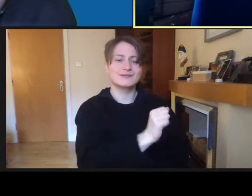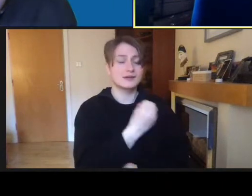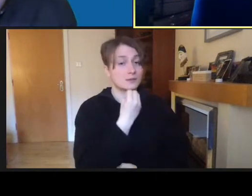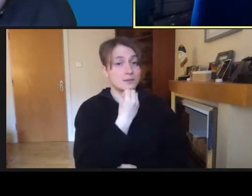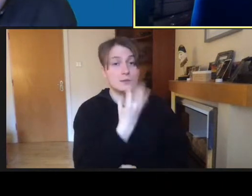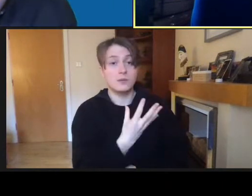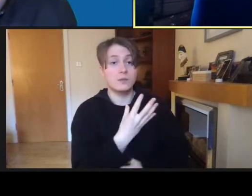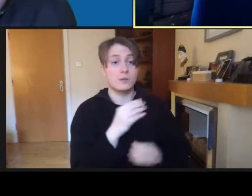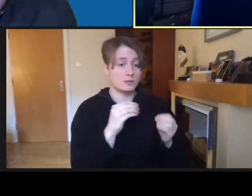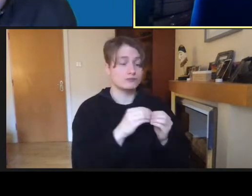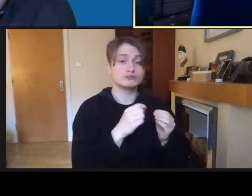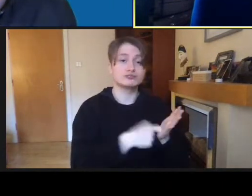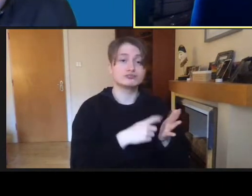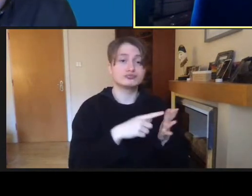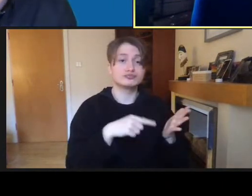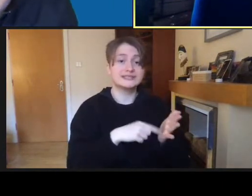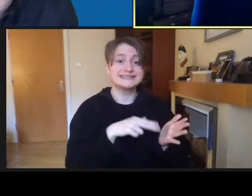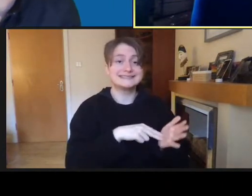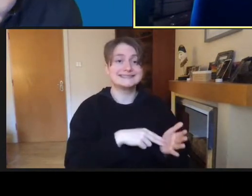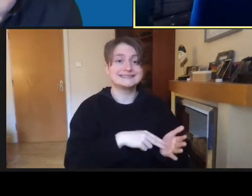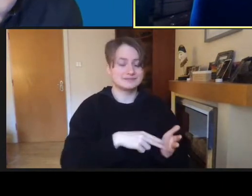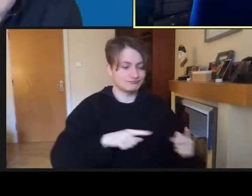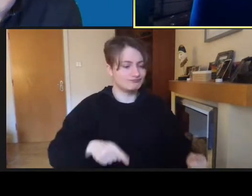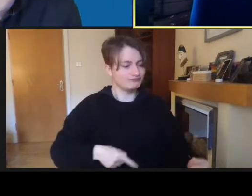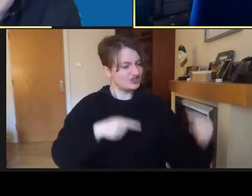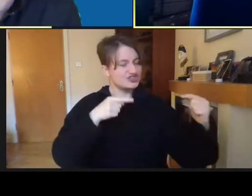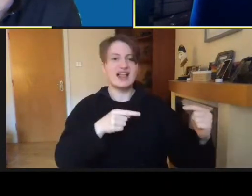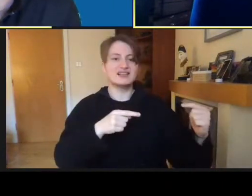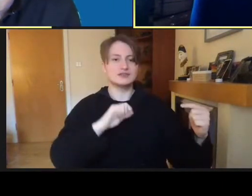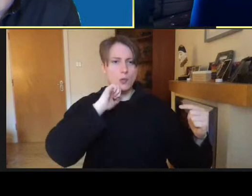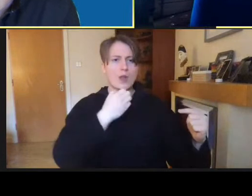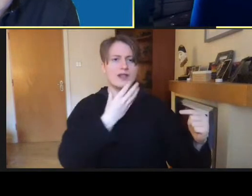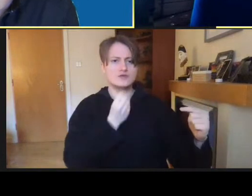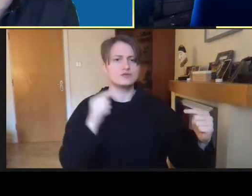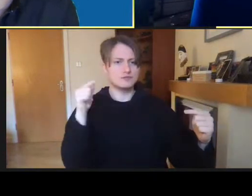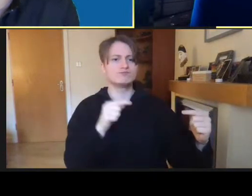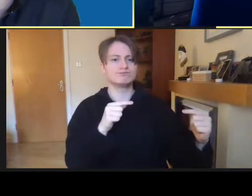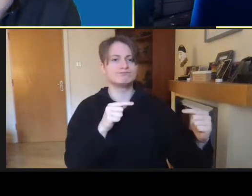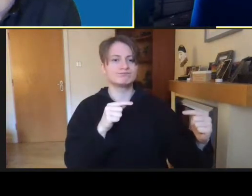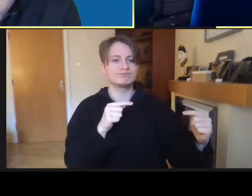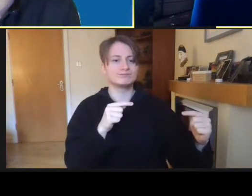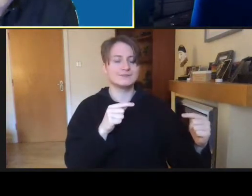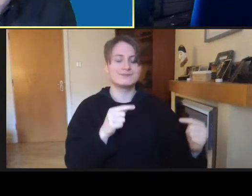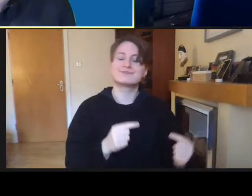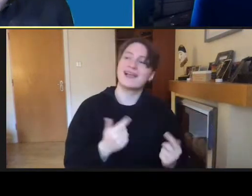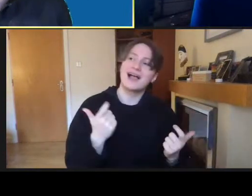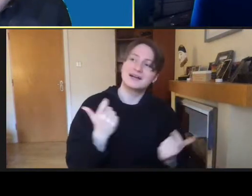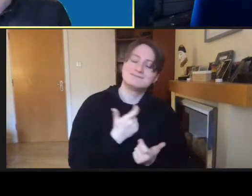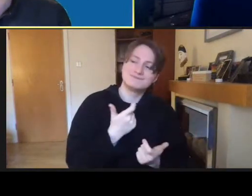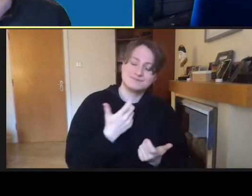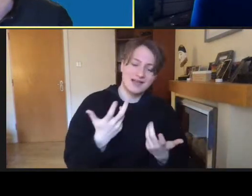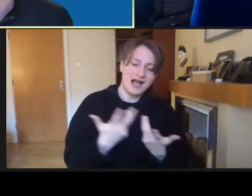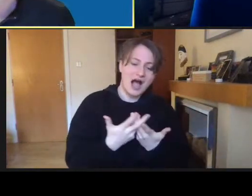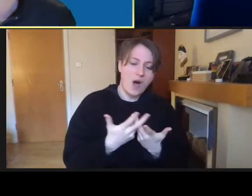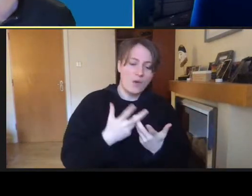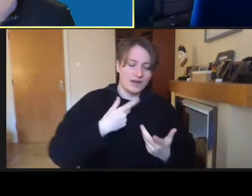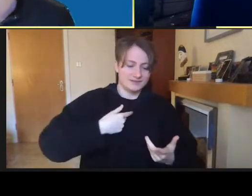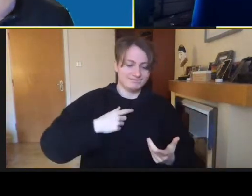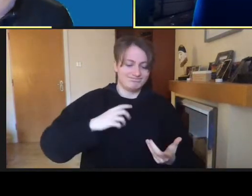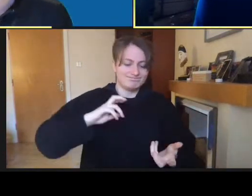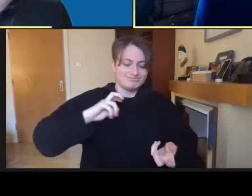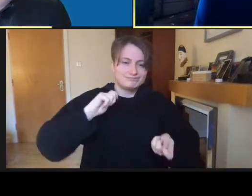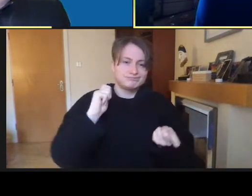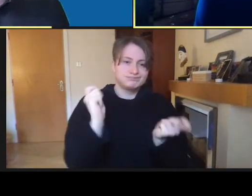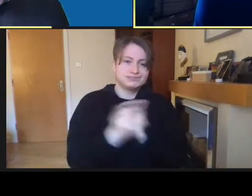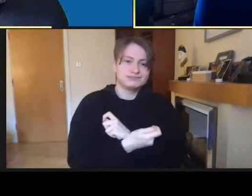was rose to that challenge. And yes, it's funny how we've sanitized things in a way.